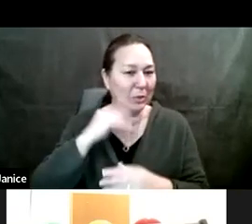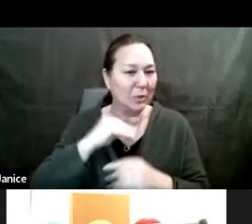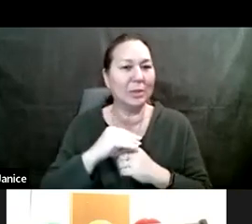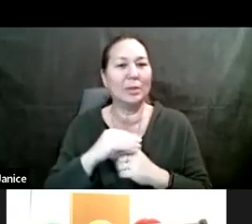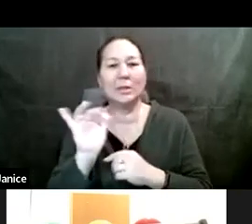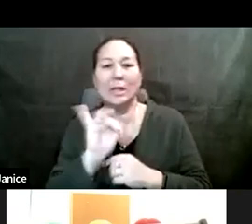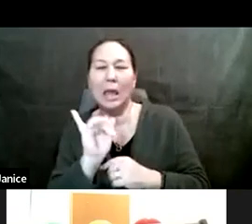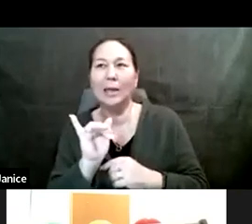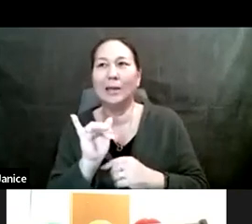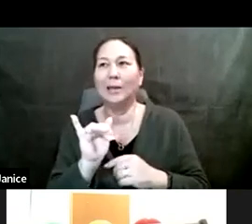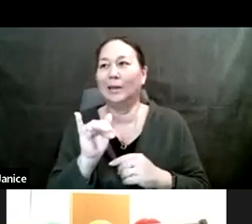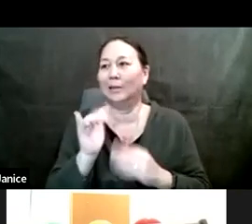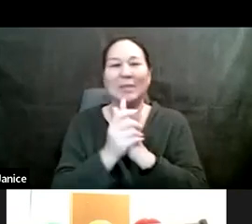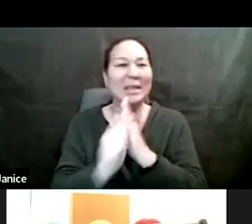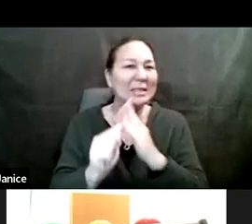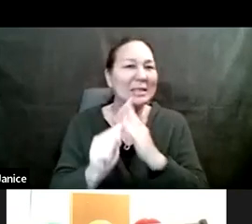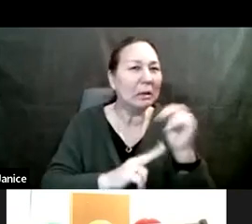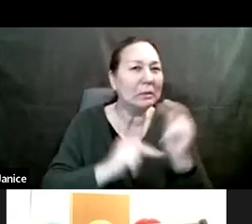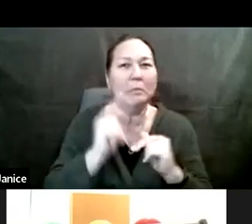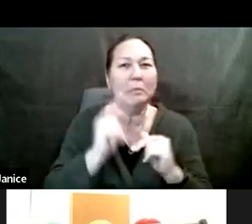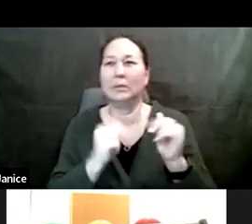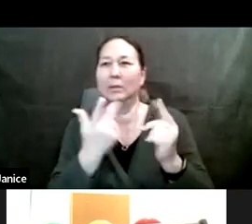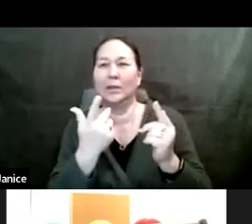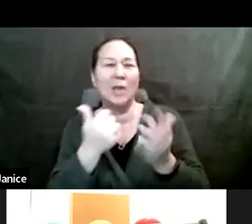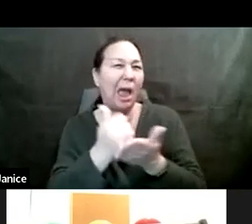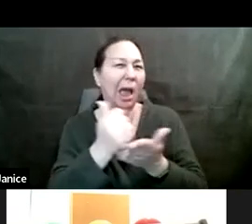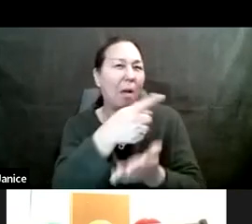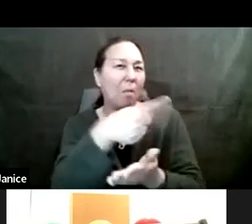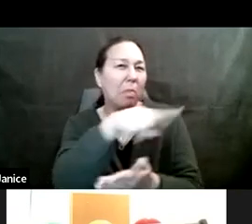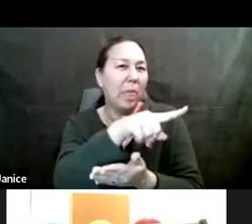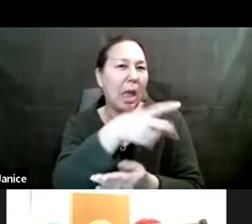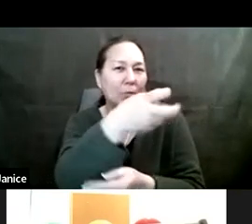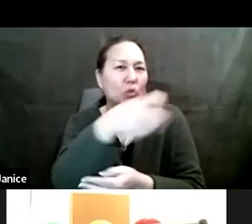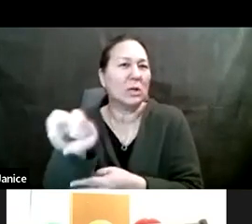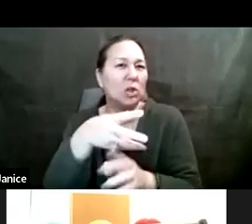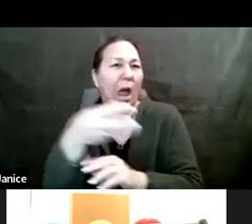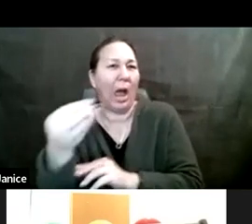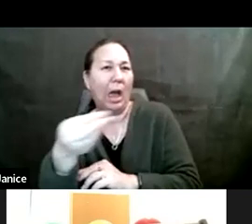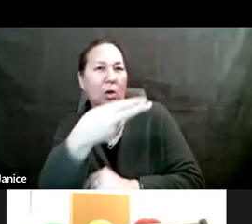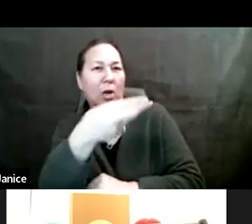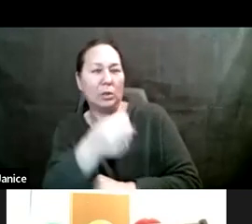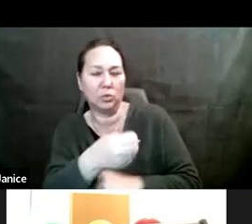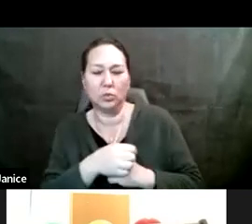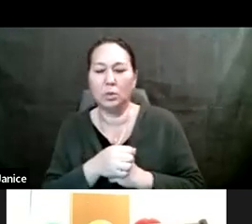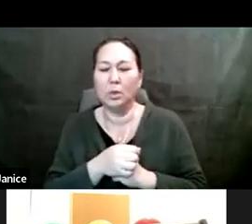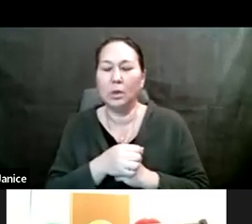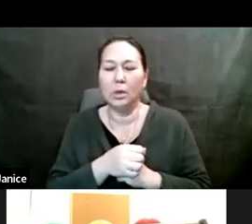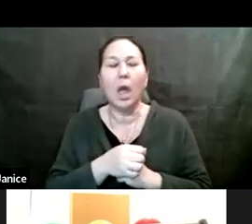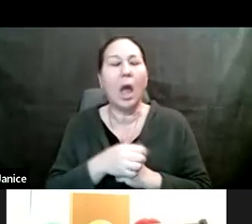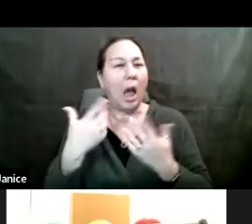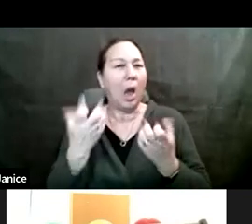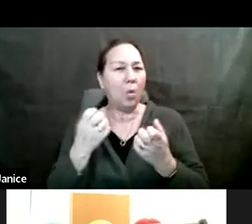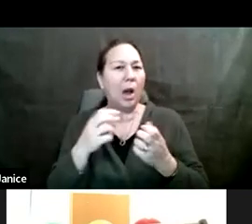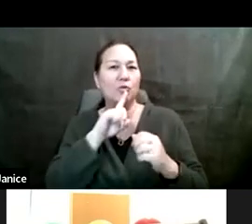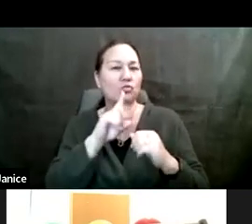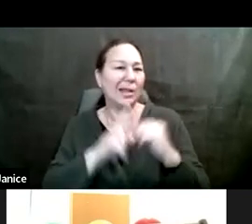transitional skill building that will make a difference to them so that's going to be an area I'm going to look for um and and try to build tour